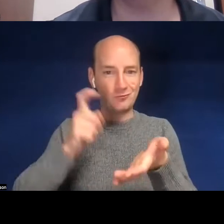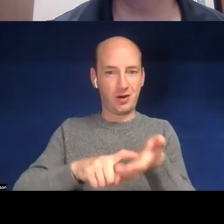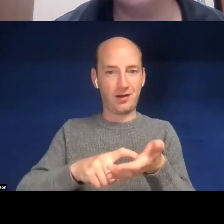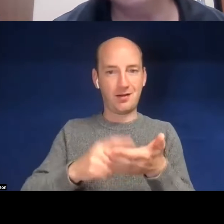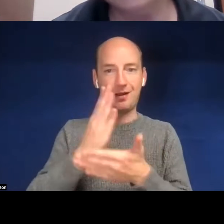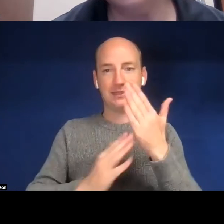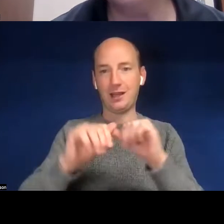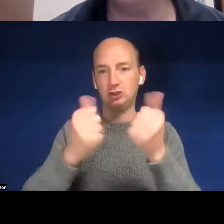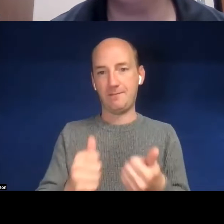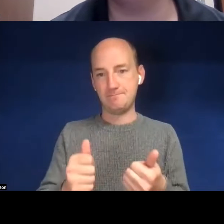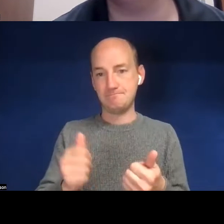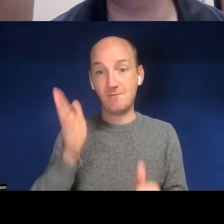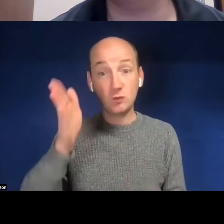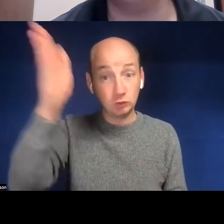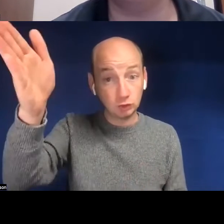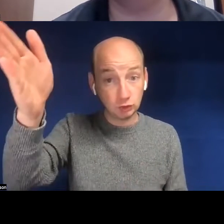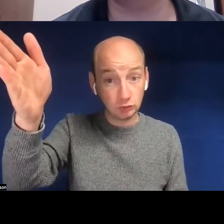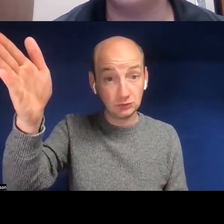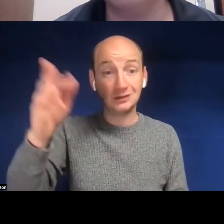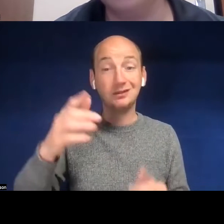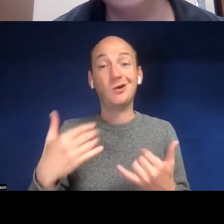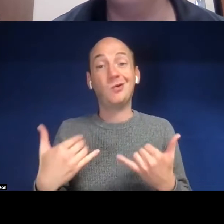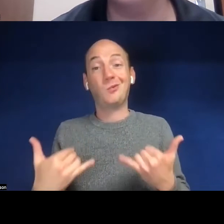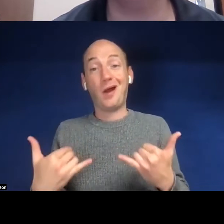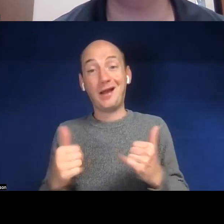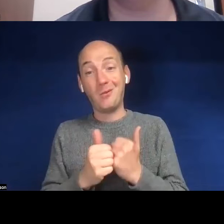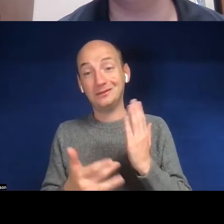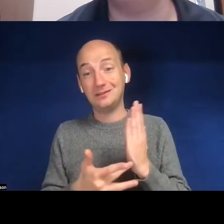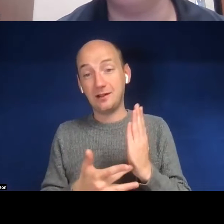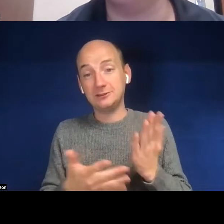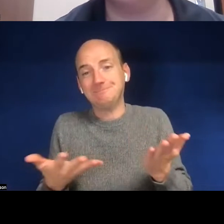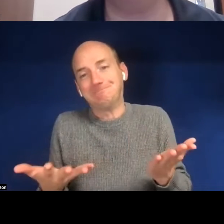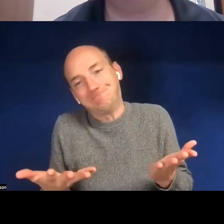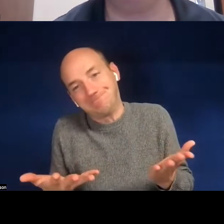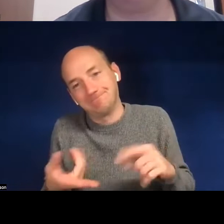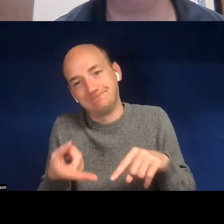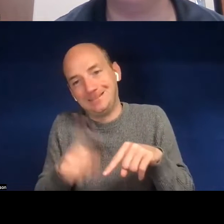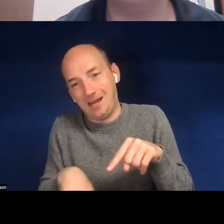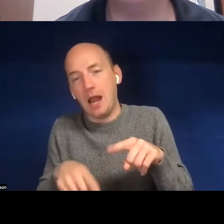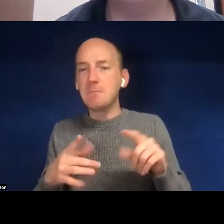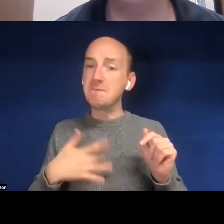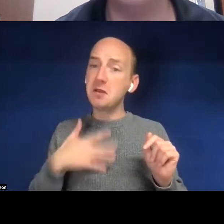But currently, with the technology that we have in our lab, this is currently not possible.